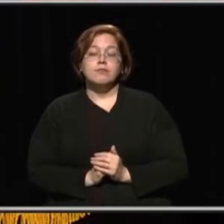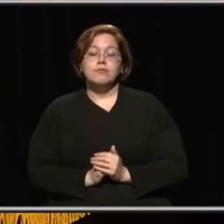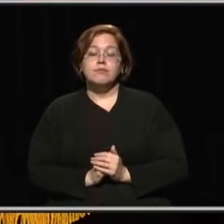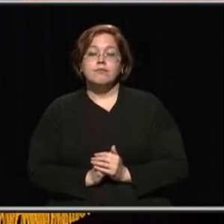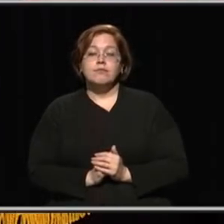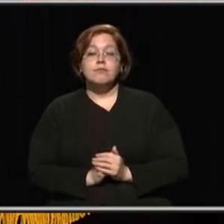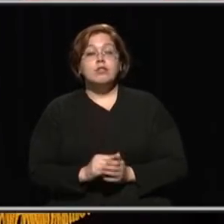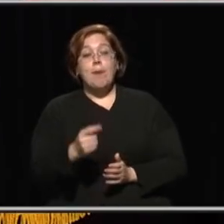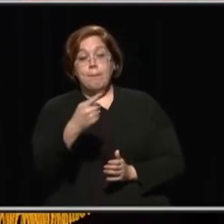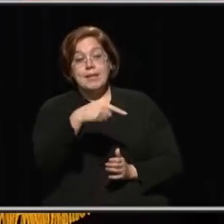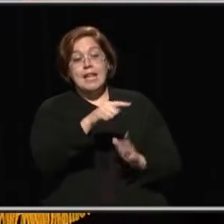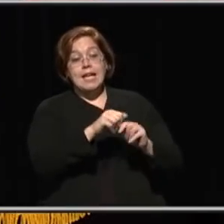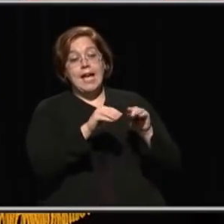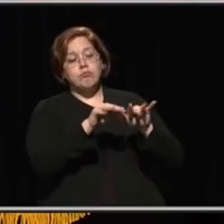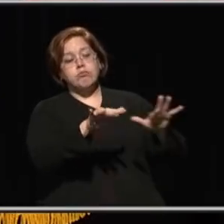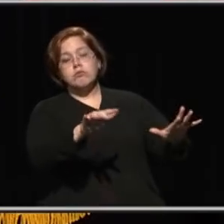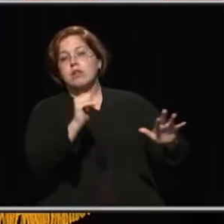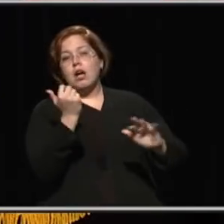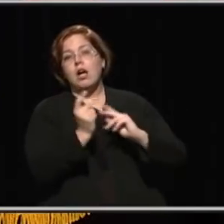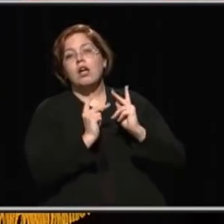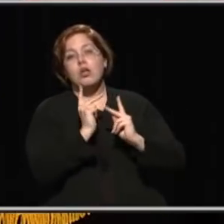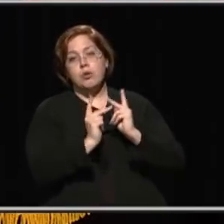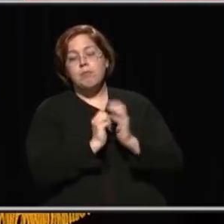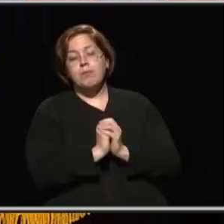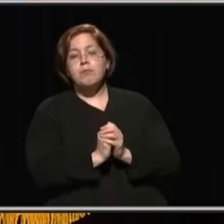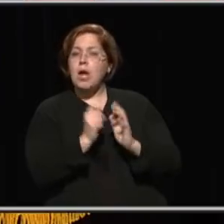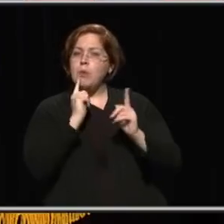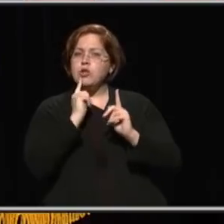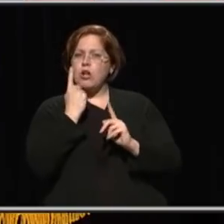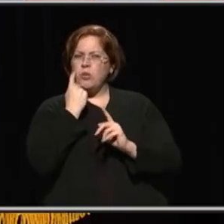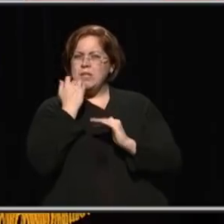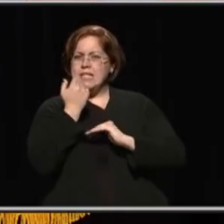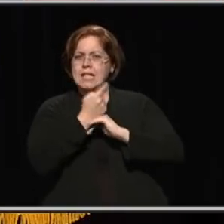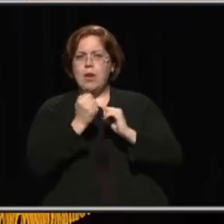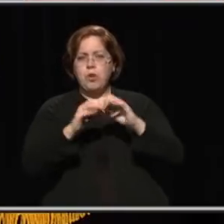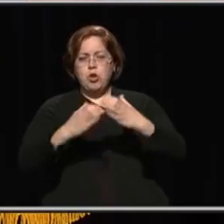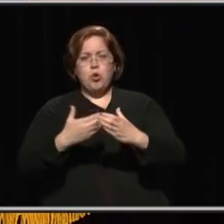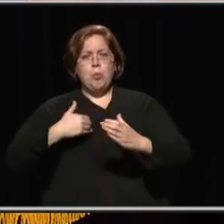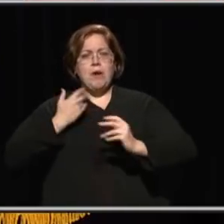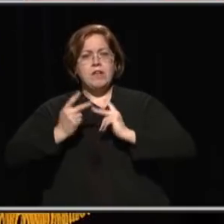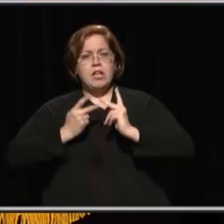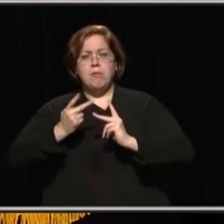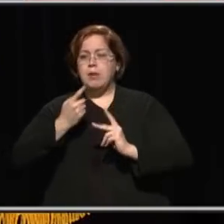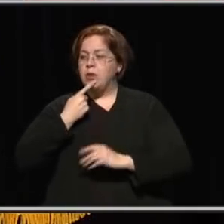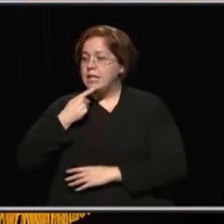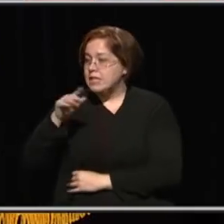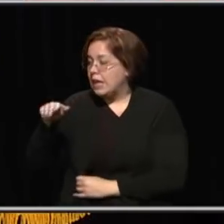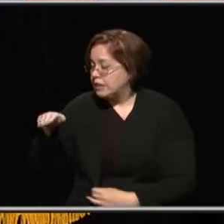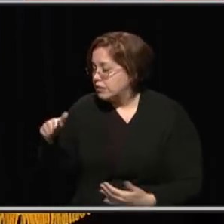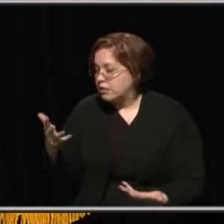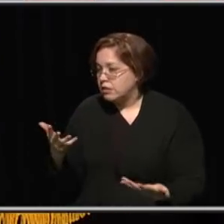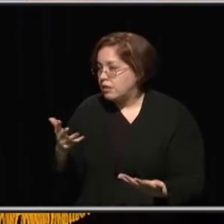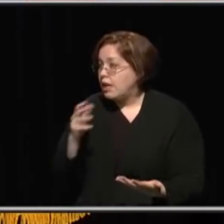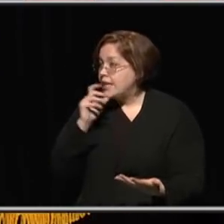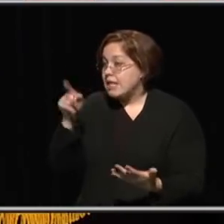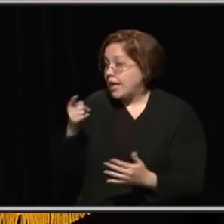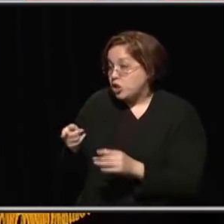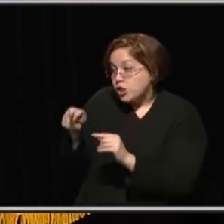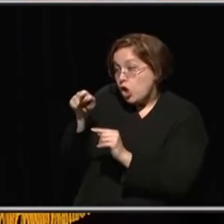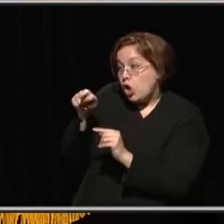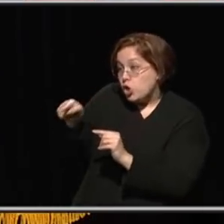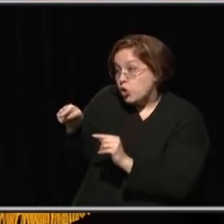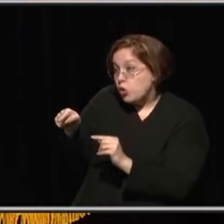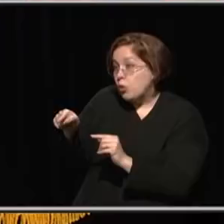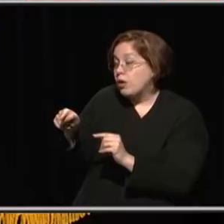can infect others. And I was talking today to a group of young people, and I said, you know, it's not just you, but you